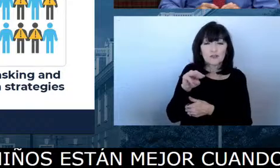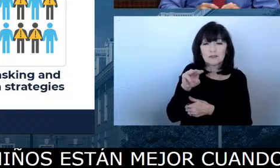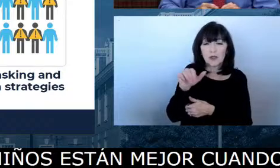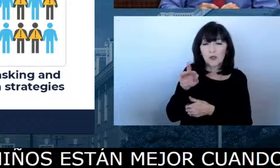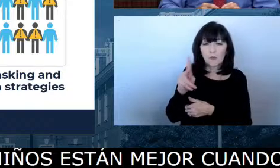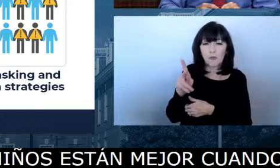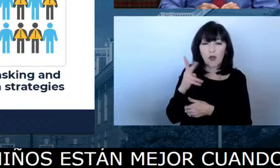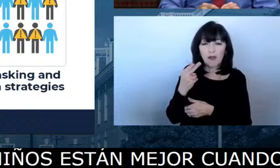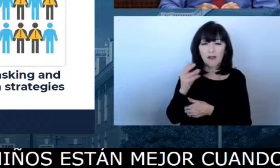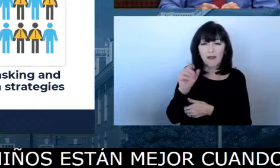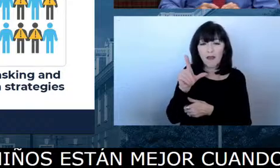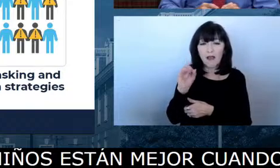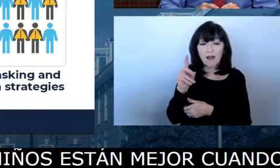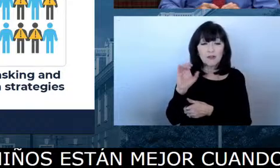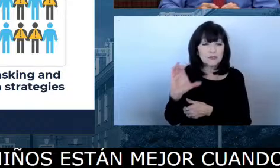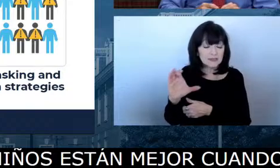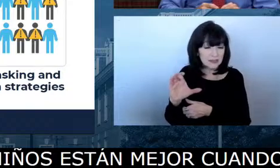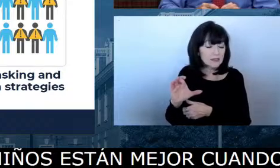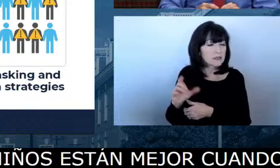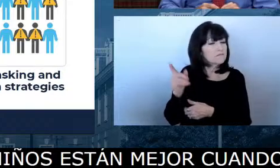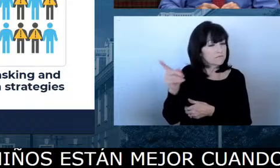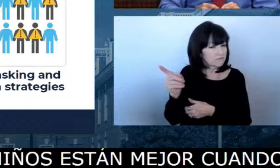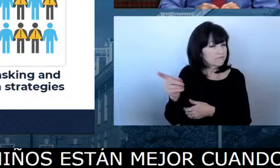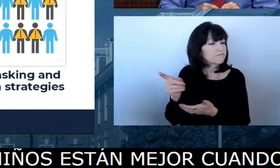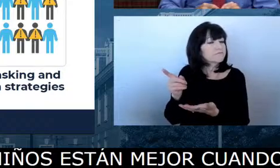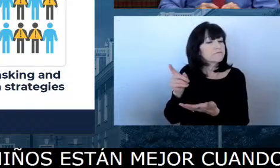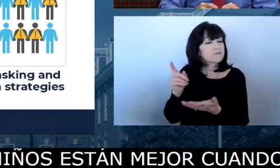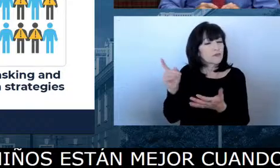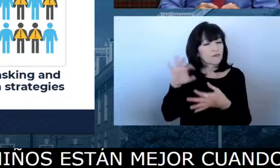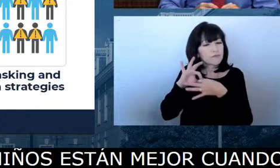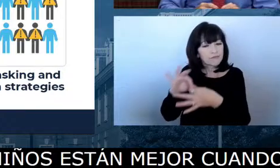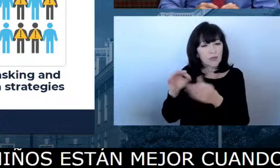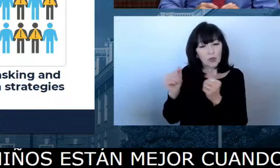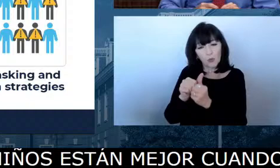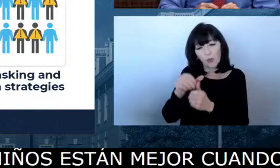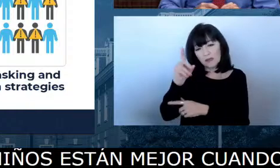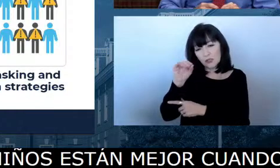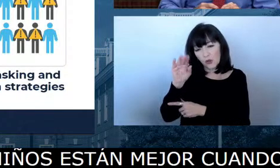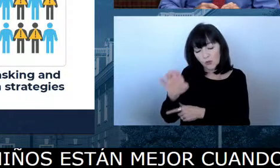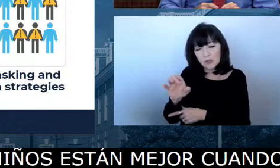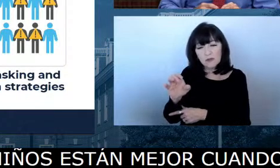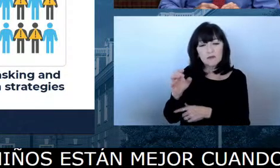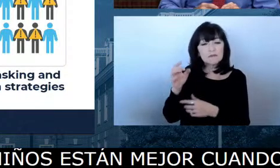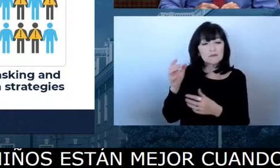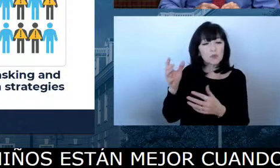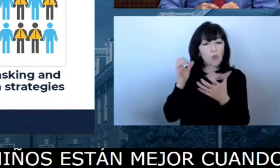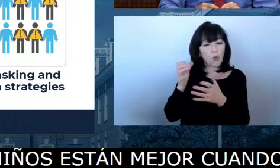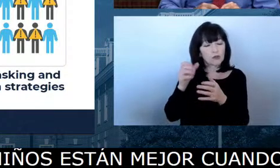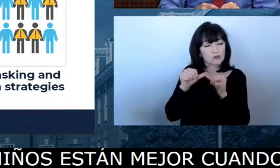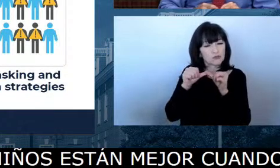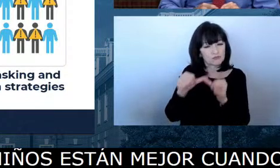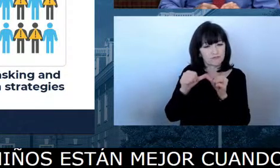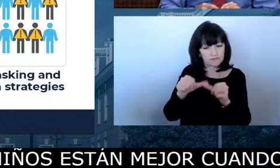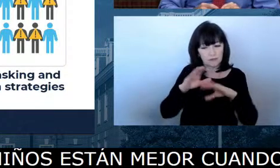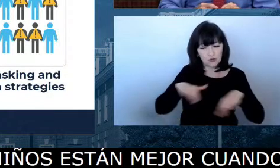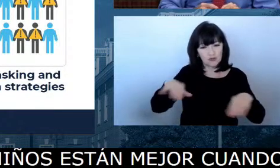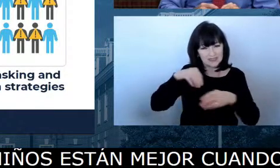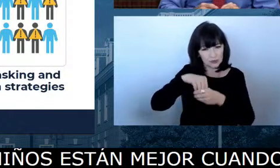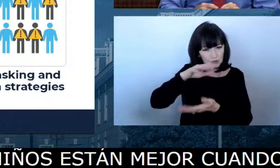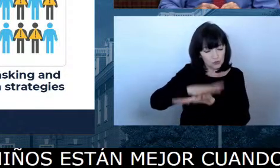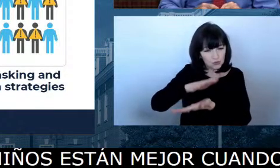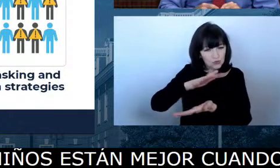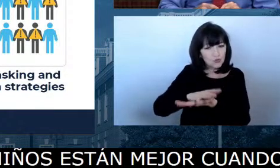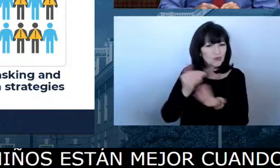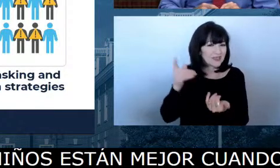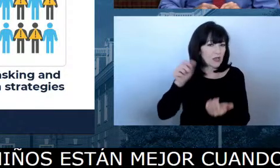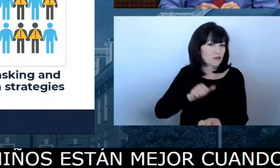to keep children in school safely, to make sure that they're learning, to address some of the social and